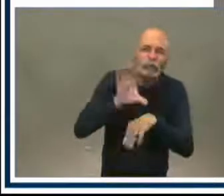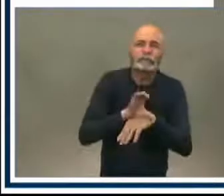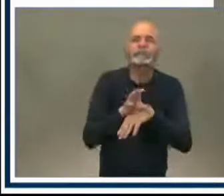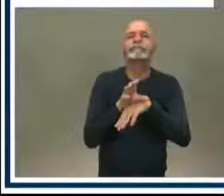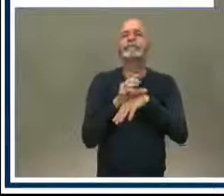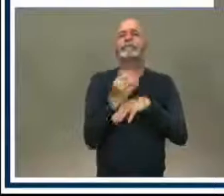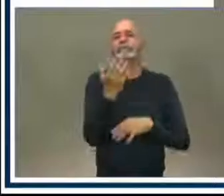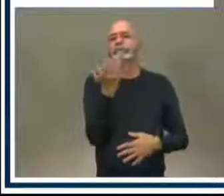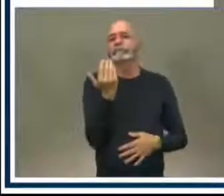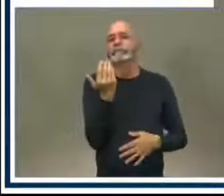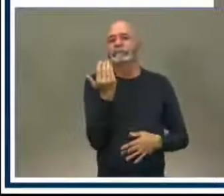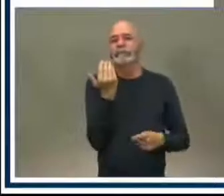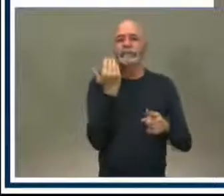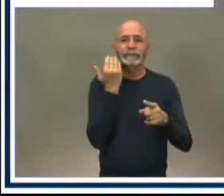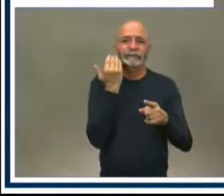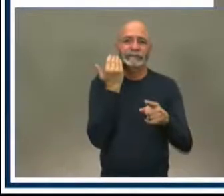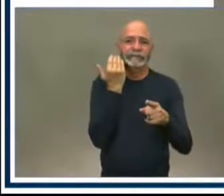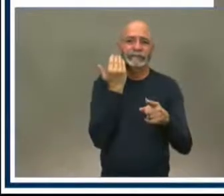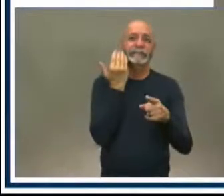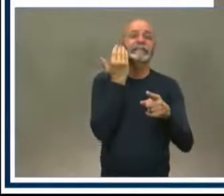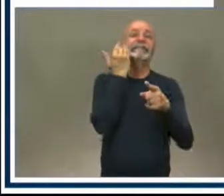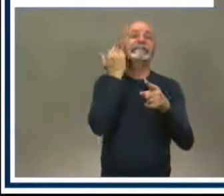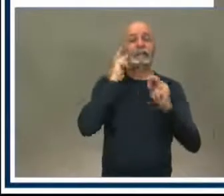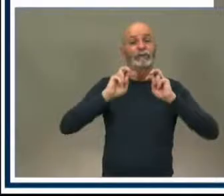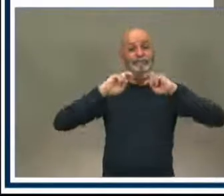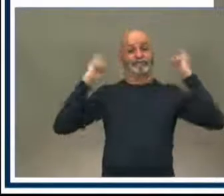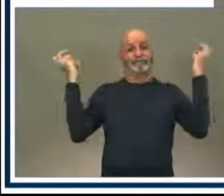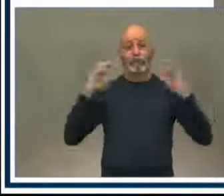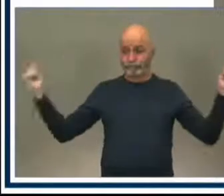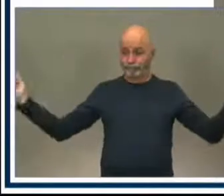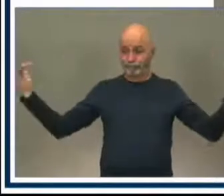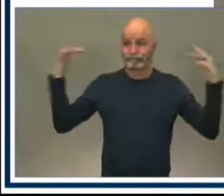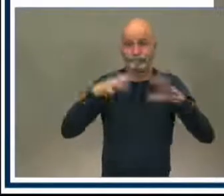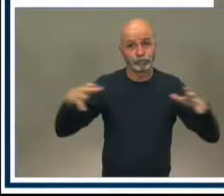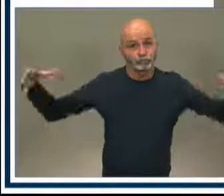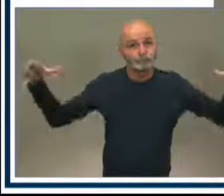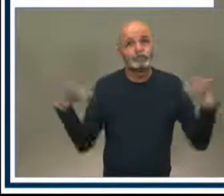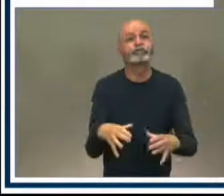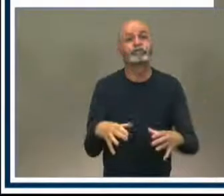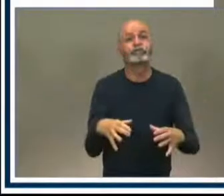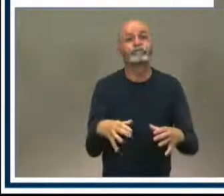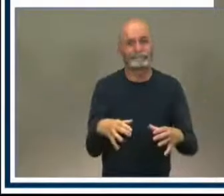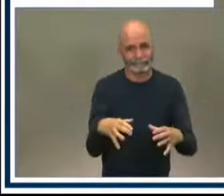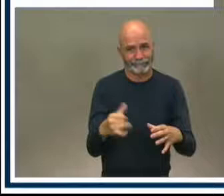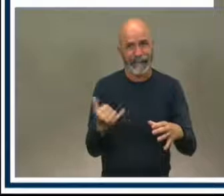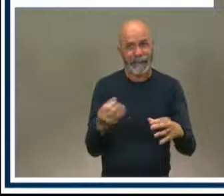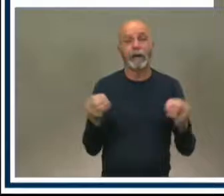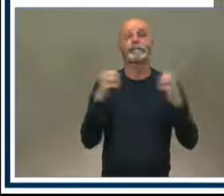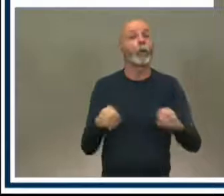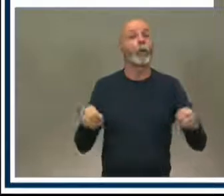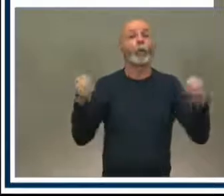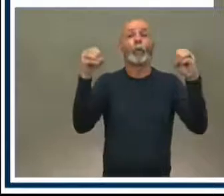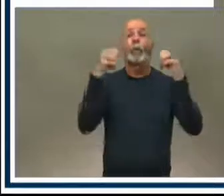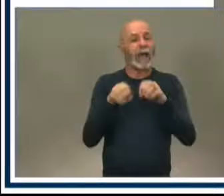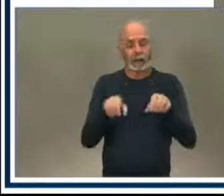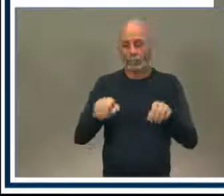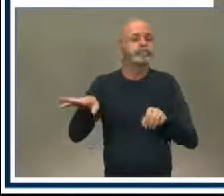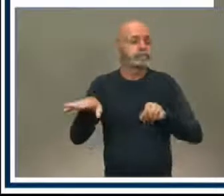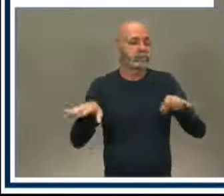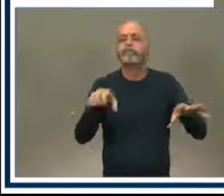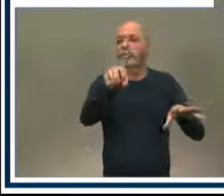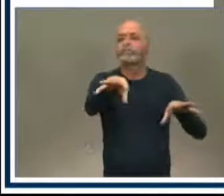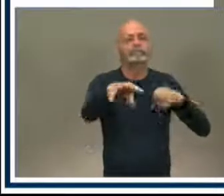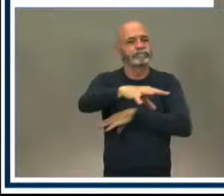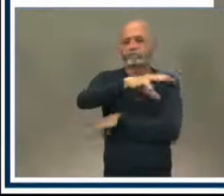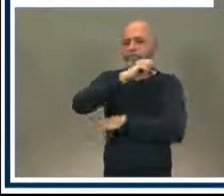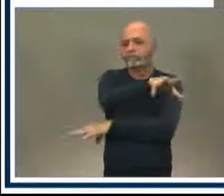recently in a single multi-day event. And we are now seeing further spread within each of these faith group communities.